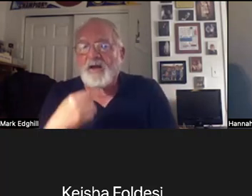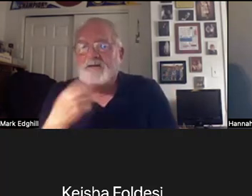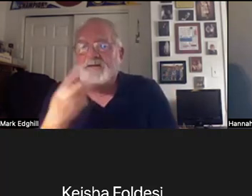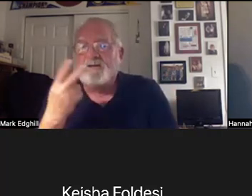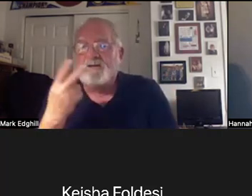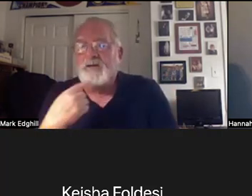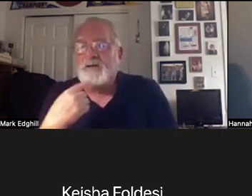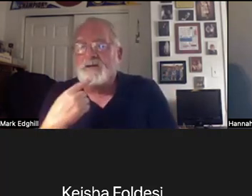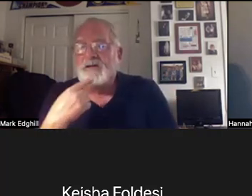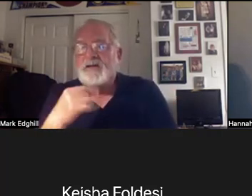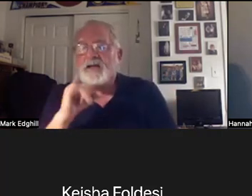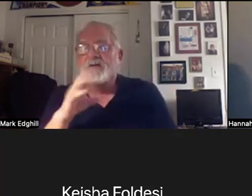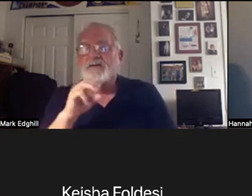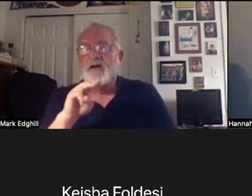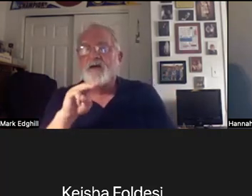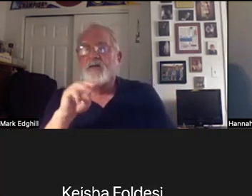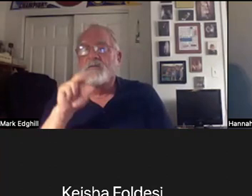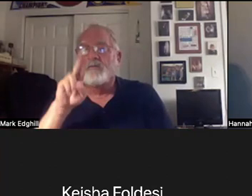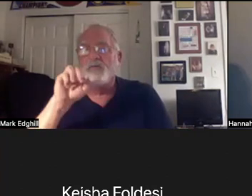Oh, I didn't see the one that said.